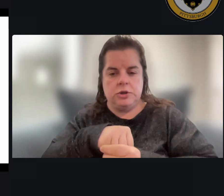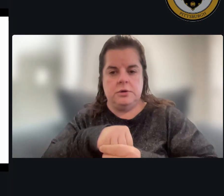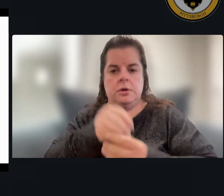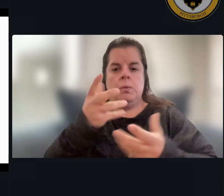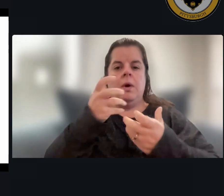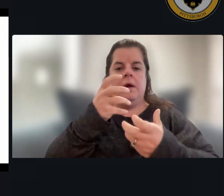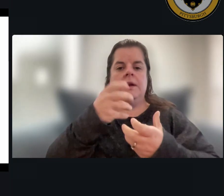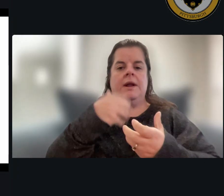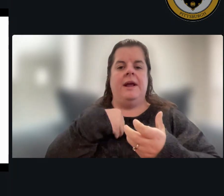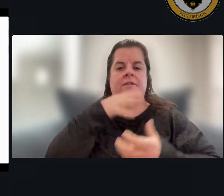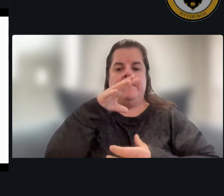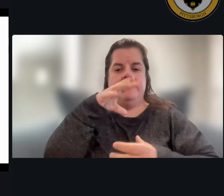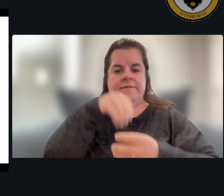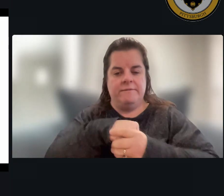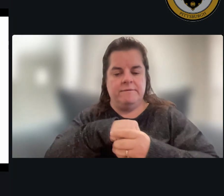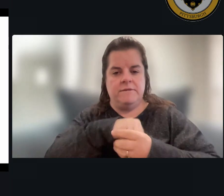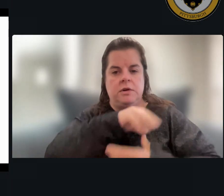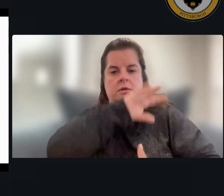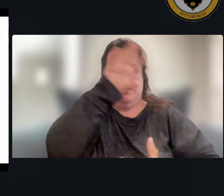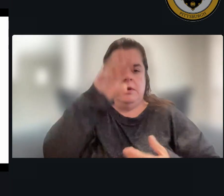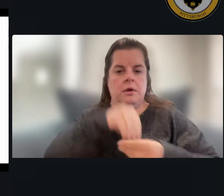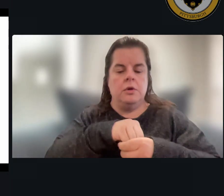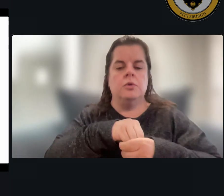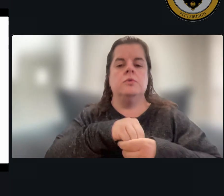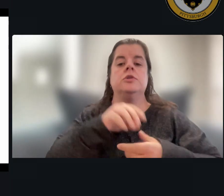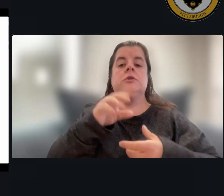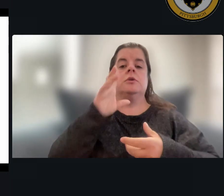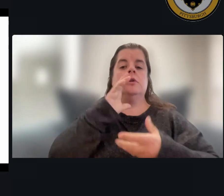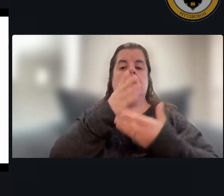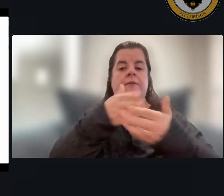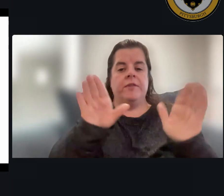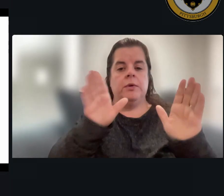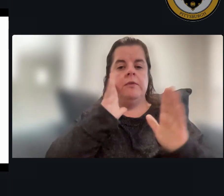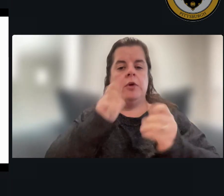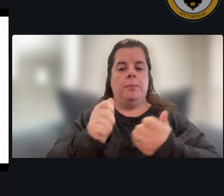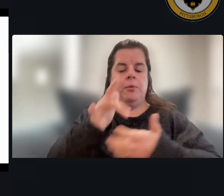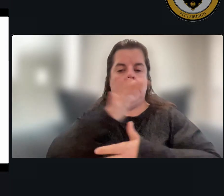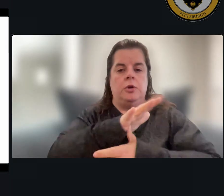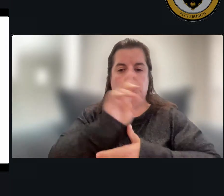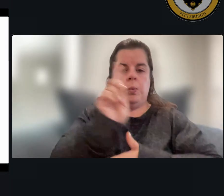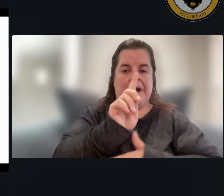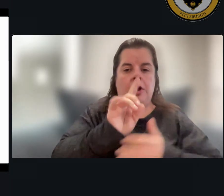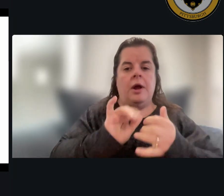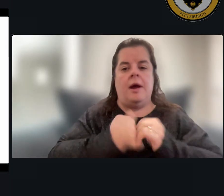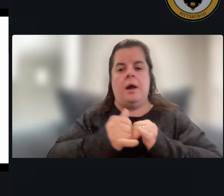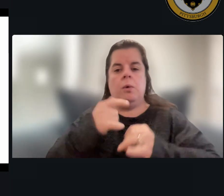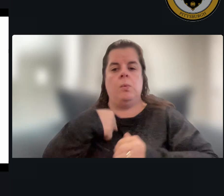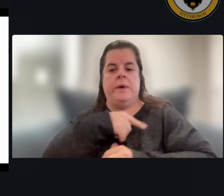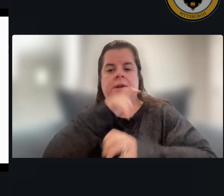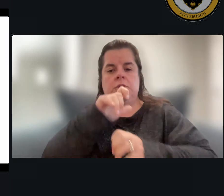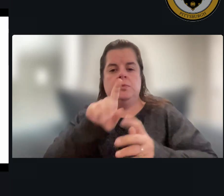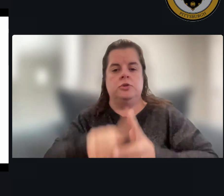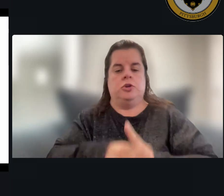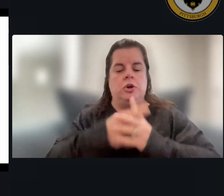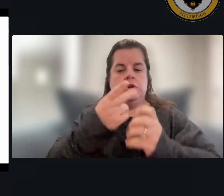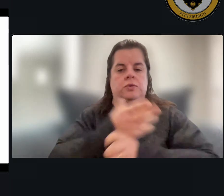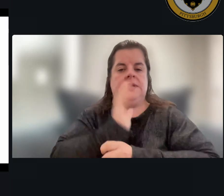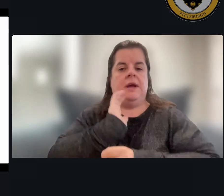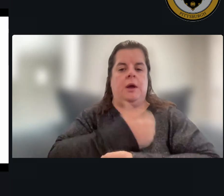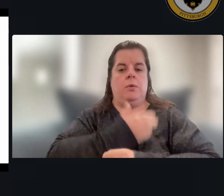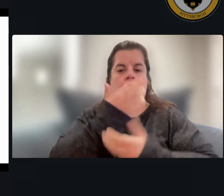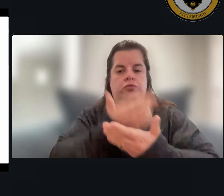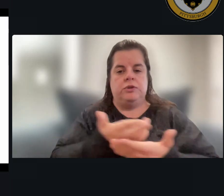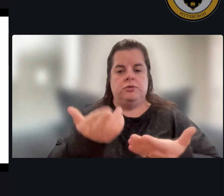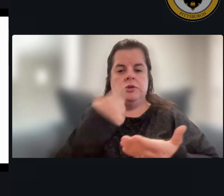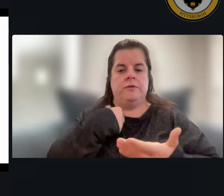a comprehensive overview that will help us be able to prioritize where and how we should deploy our resources smartly, and that is